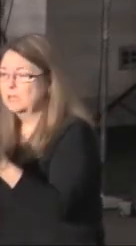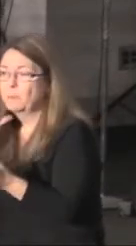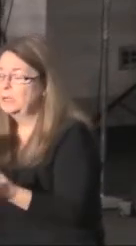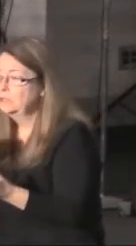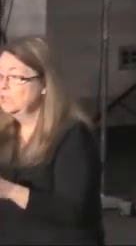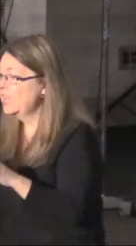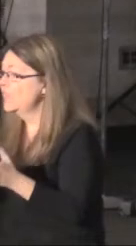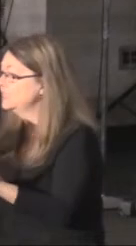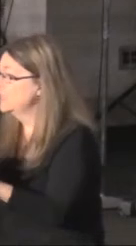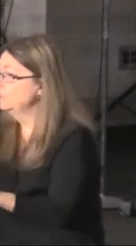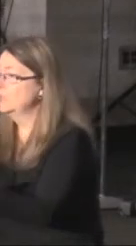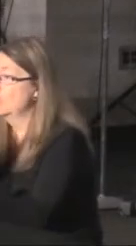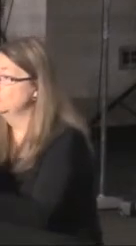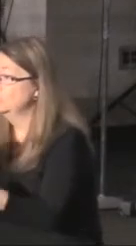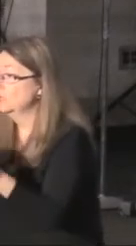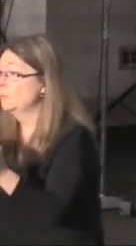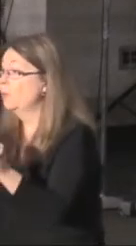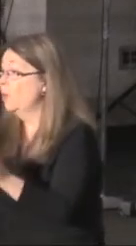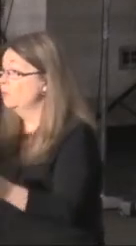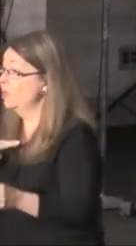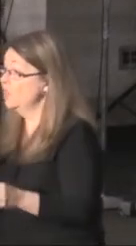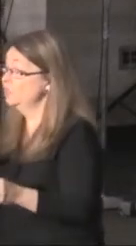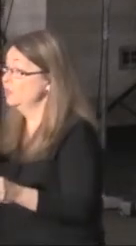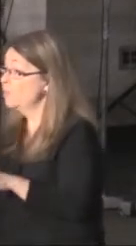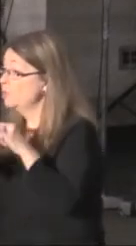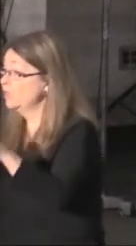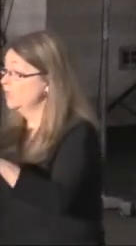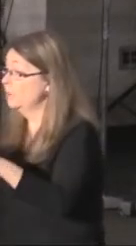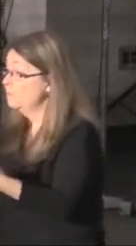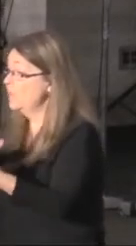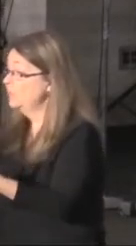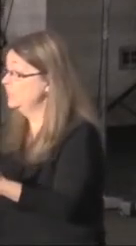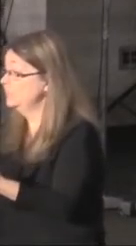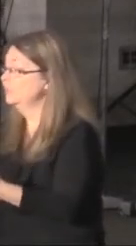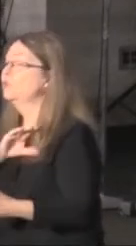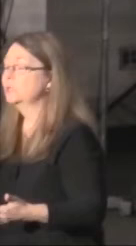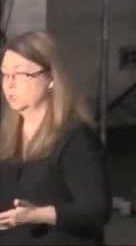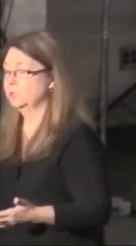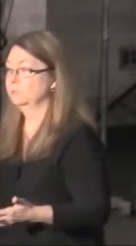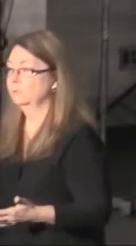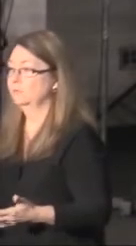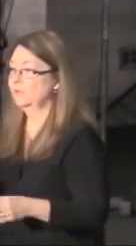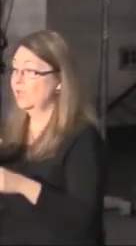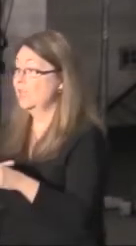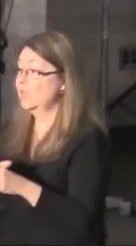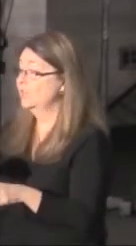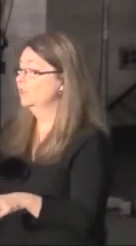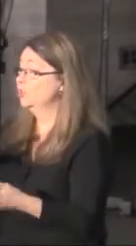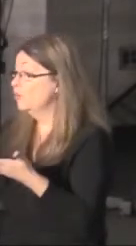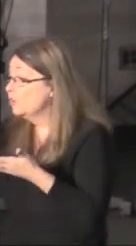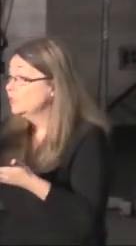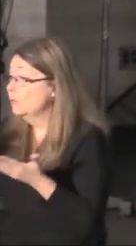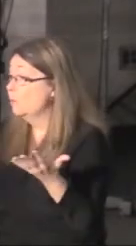You know the number one religion that's persecuted in the Middle East? Christianity. You know the number one religion that's persecuted in our academia